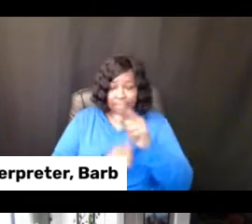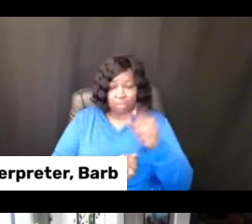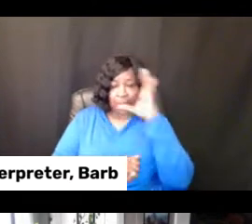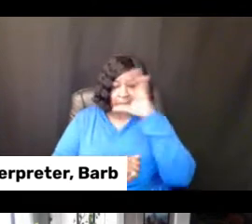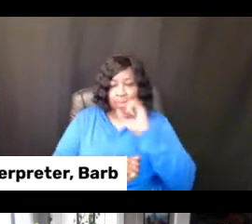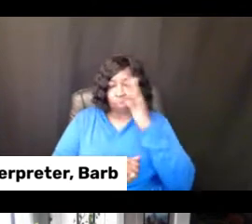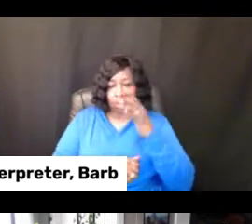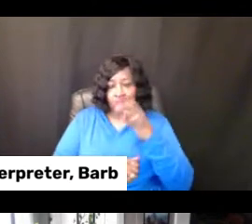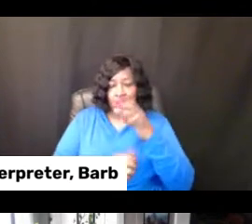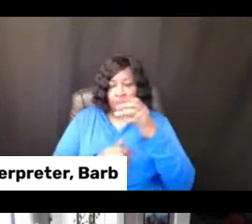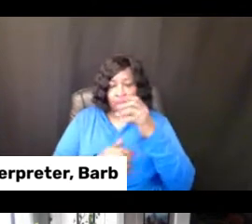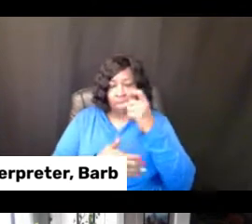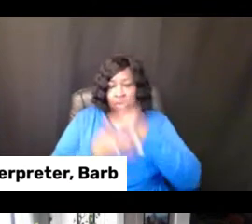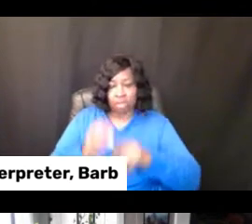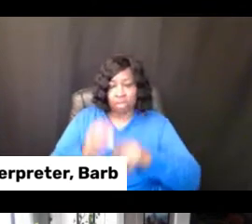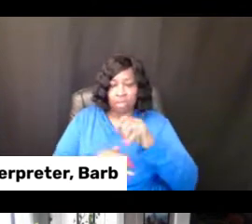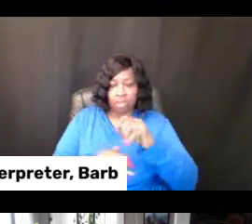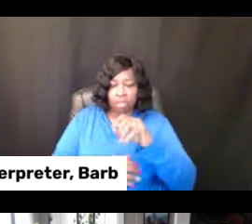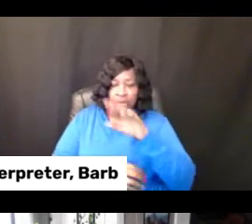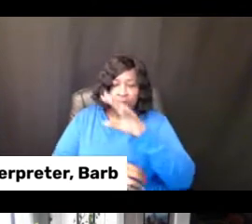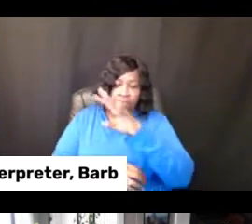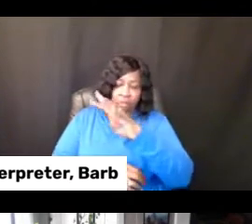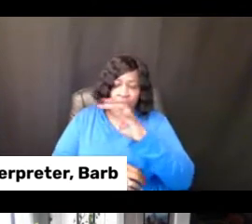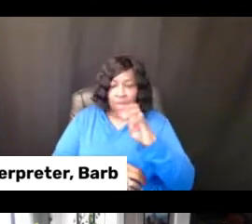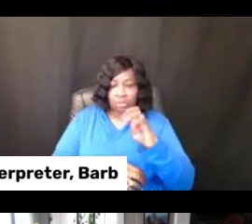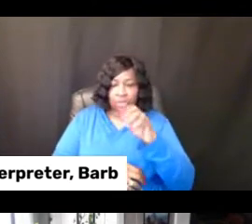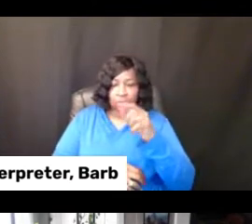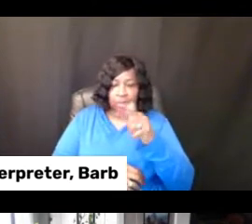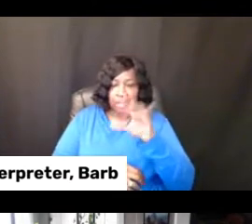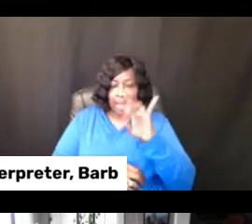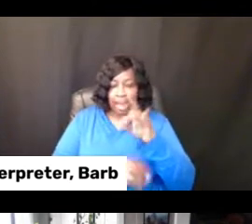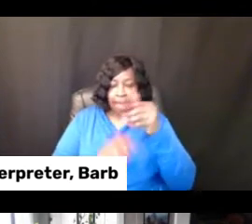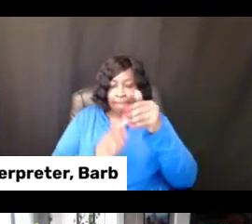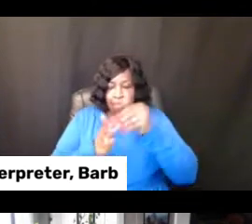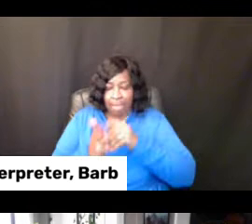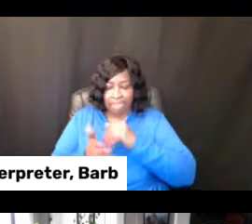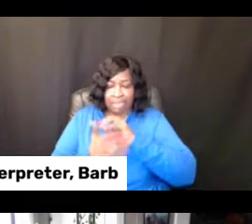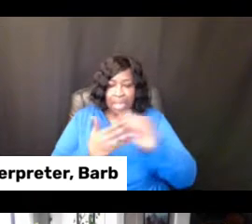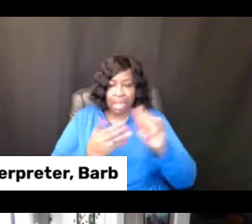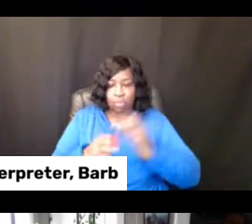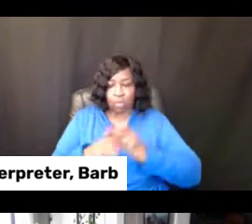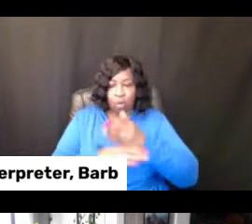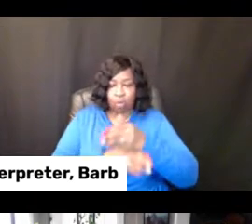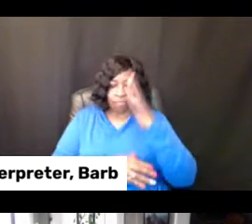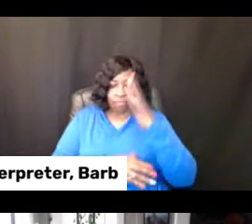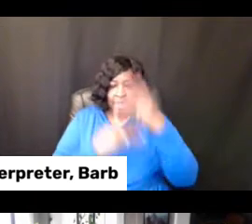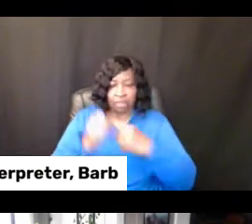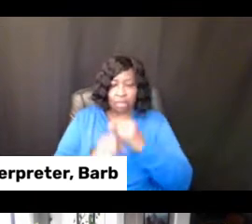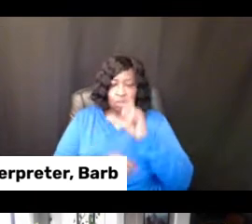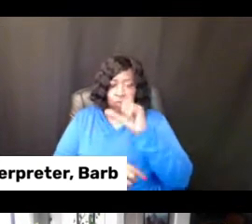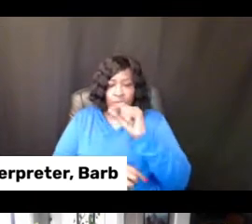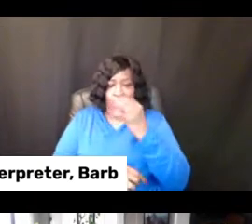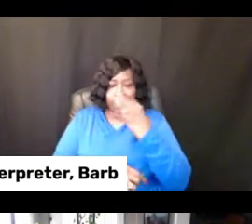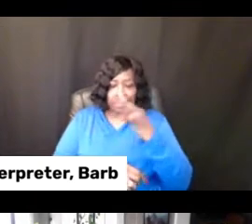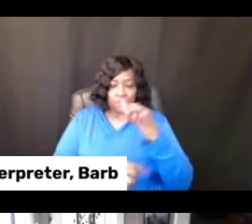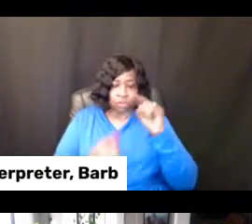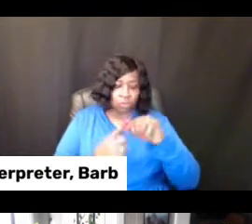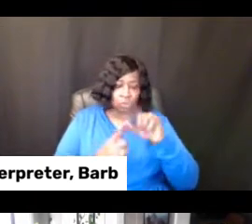of $428 billion over 5 years. So 2019 to 2023,